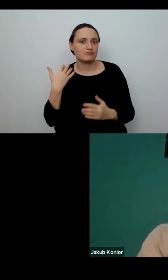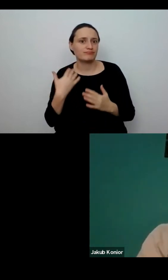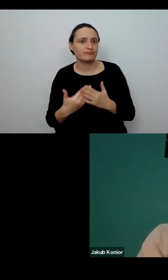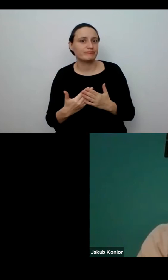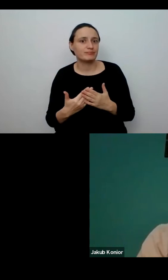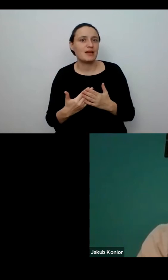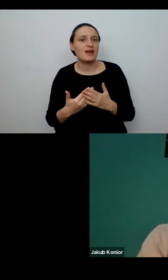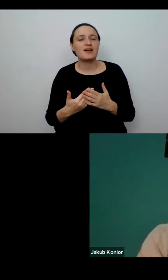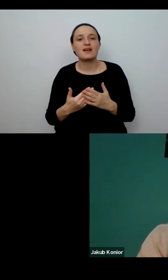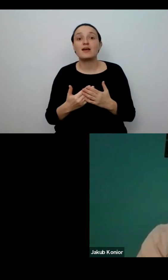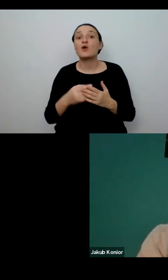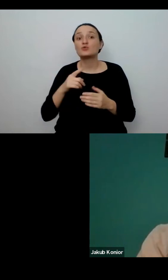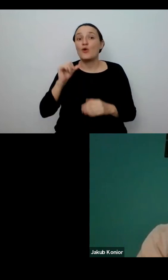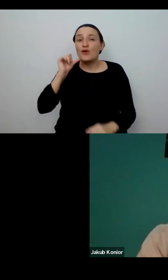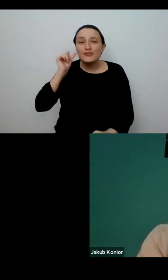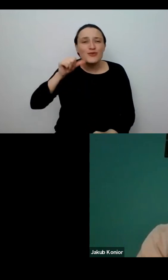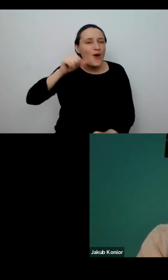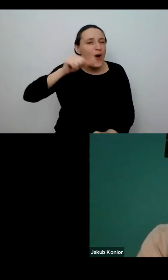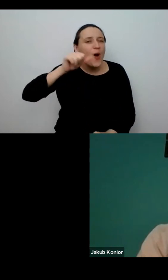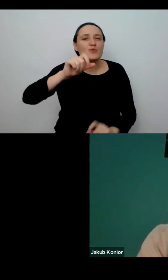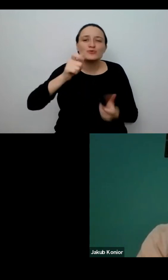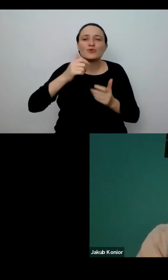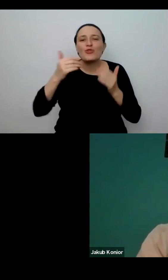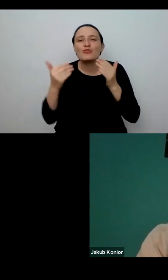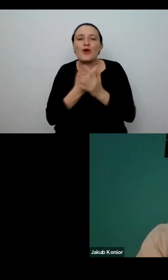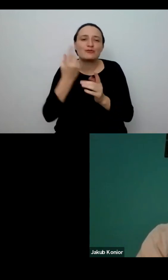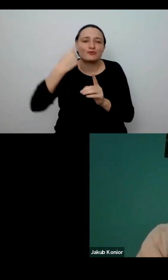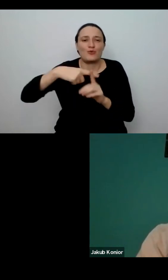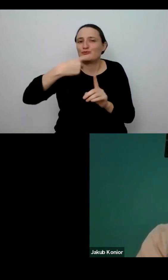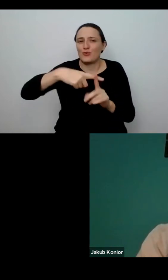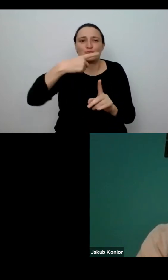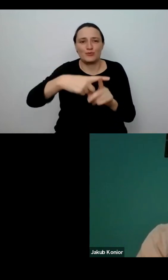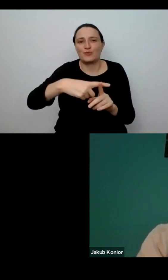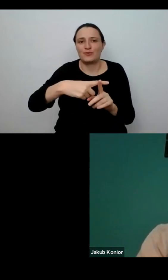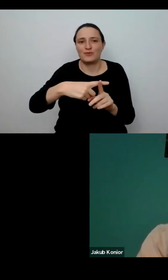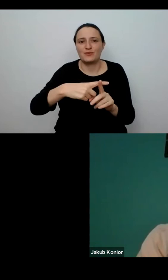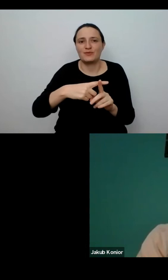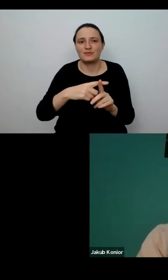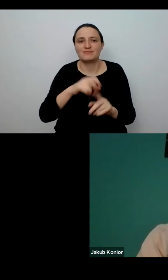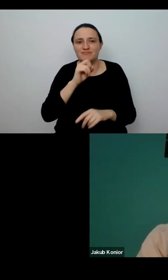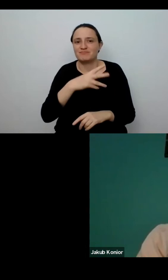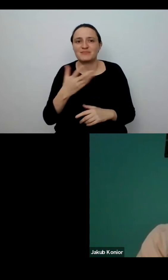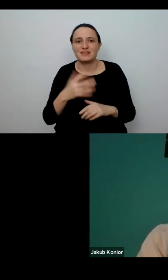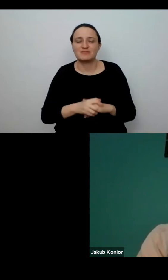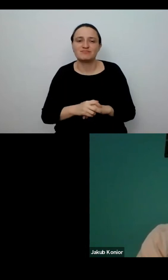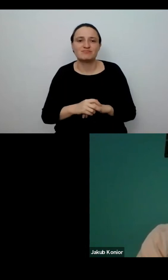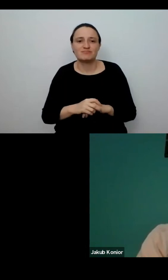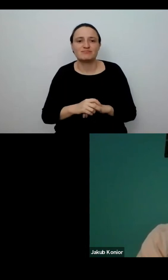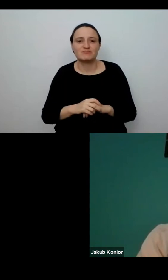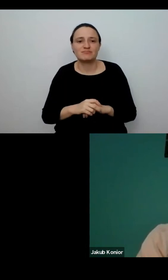every year there's something new to add, and I really enjoy working on it.